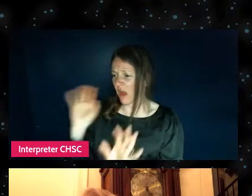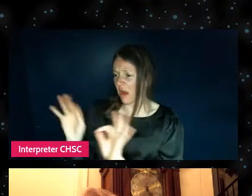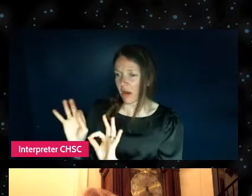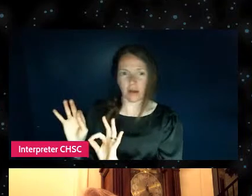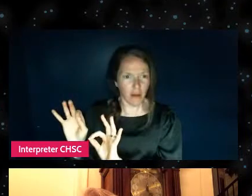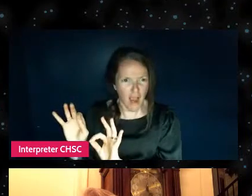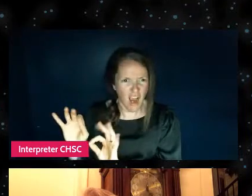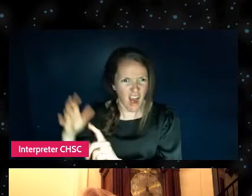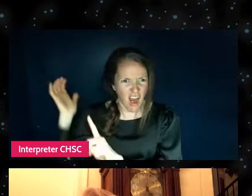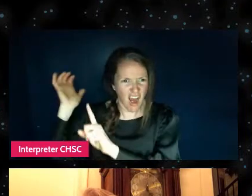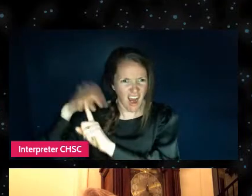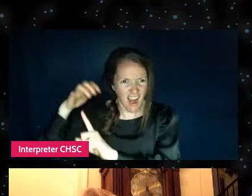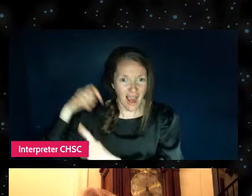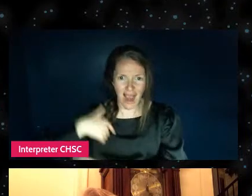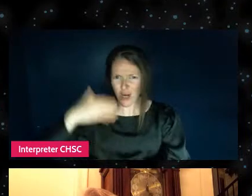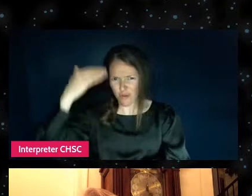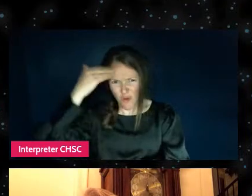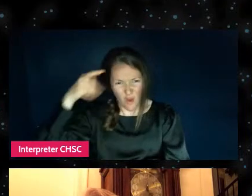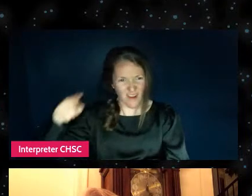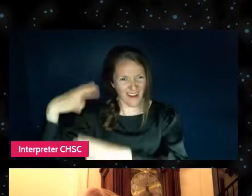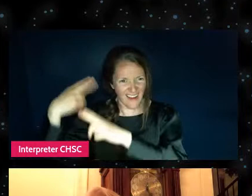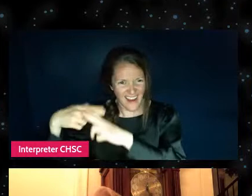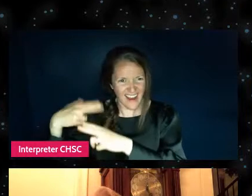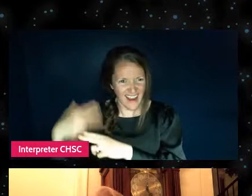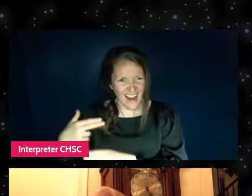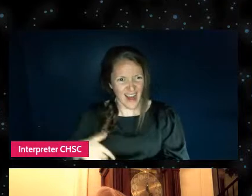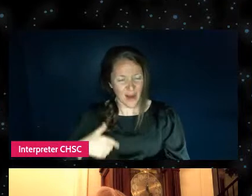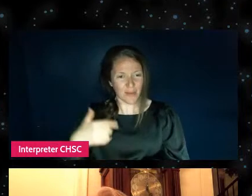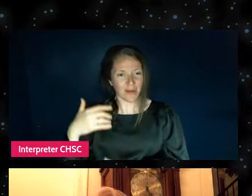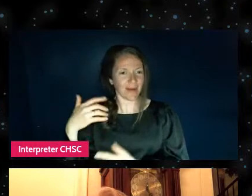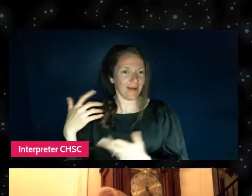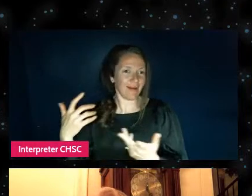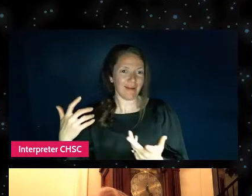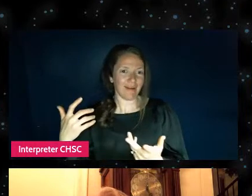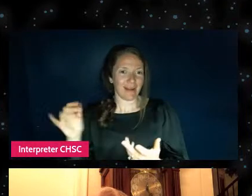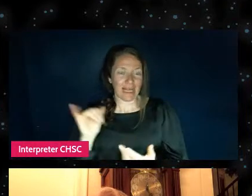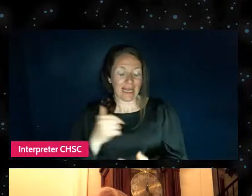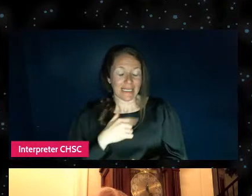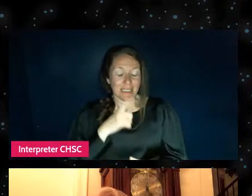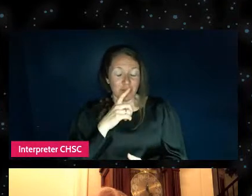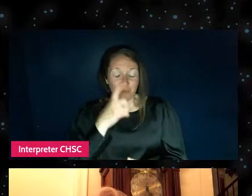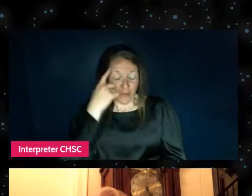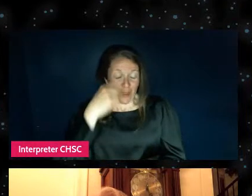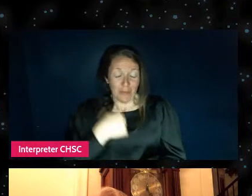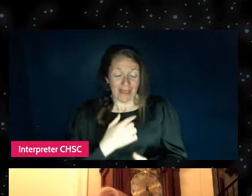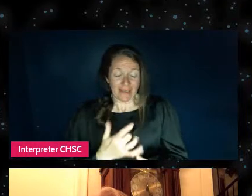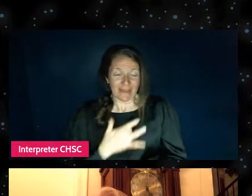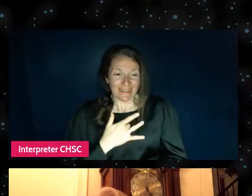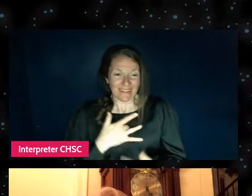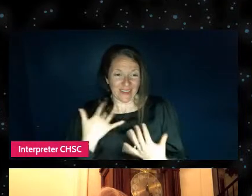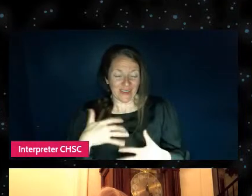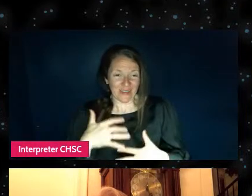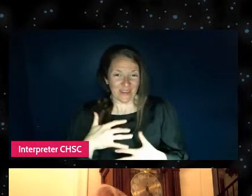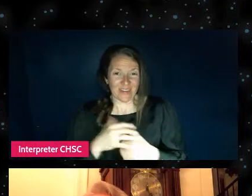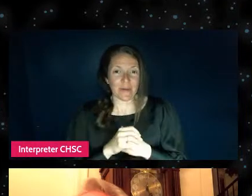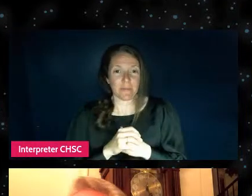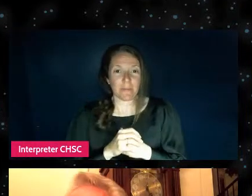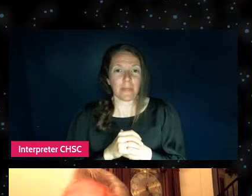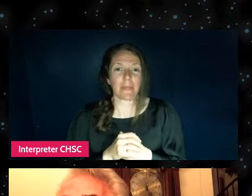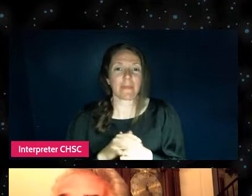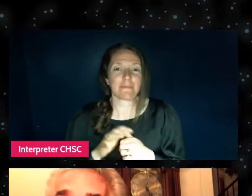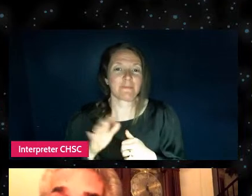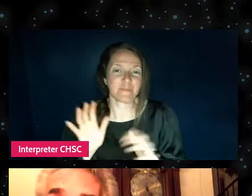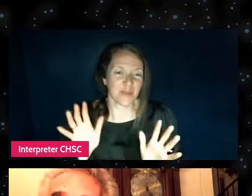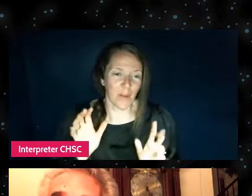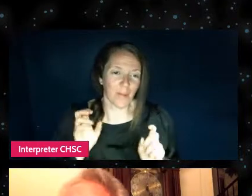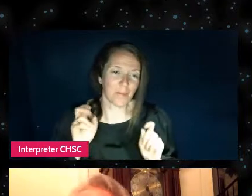names that I'm very aware of. And like I said, this is so incredible to me. So that token, I